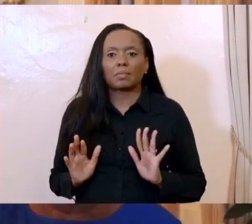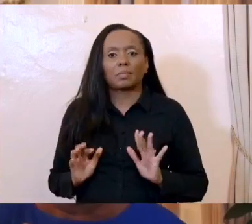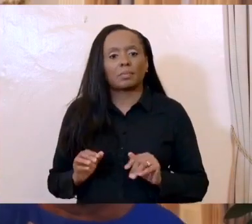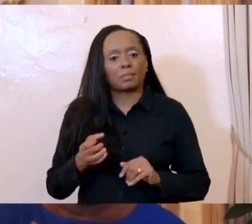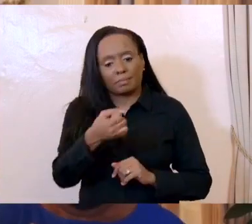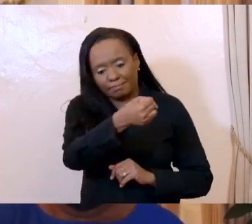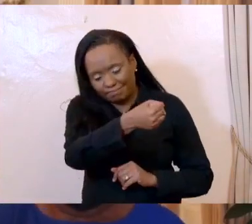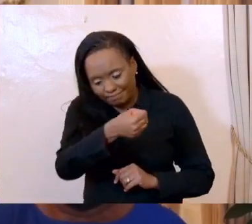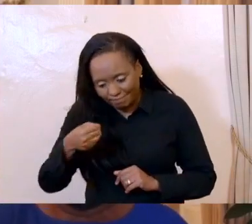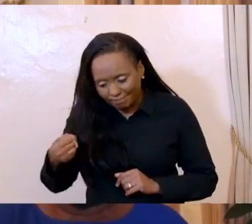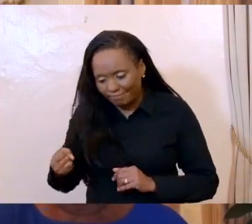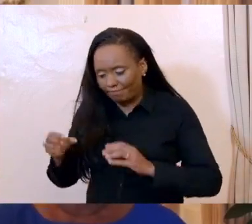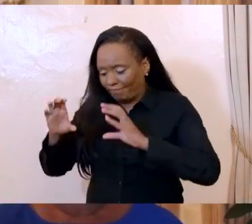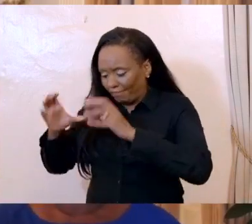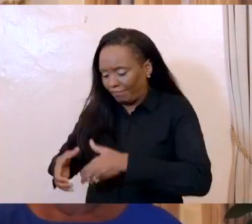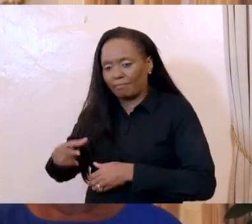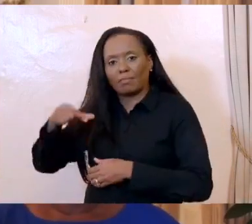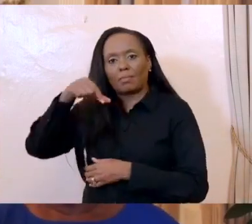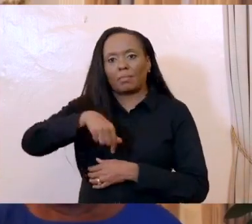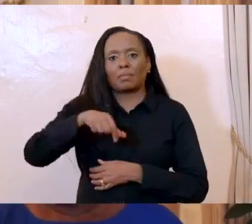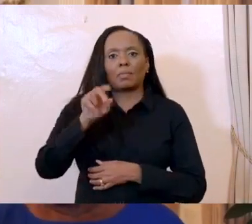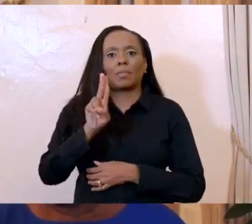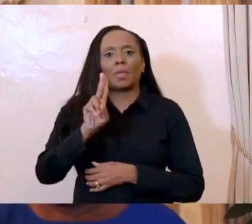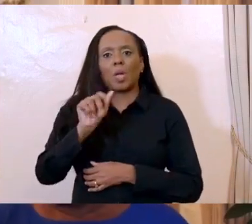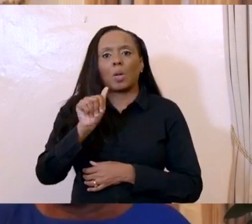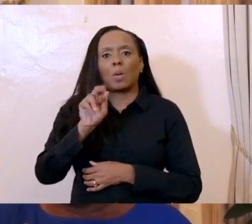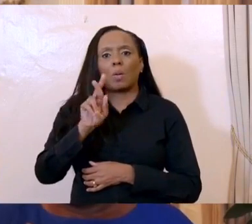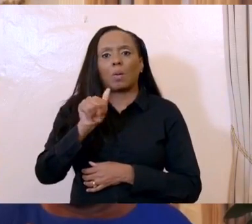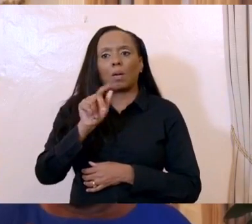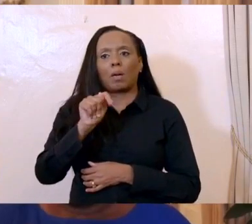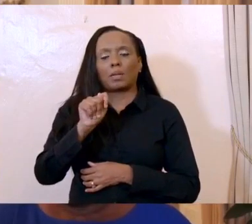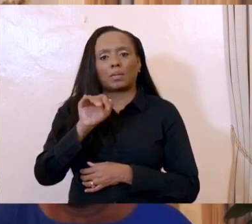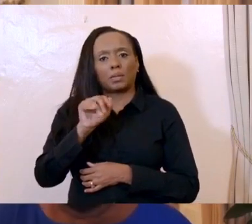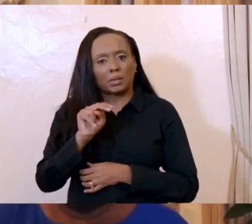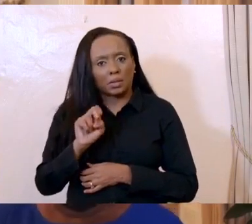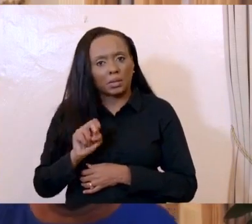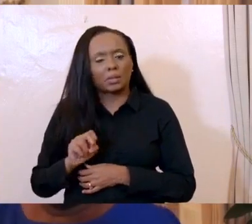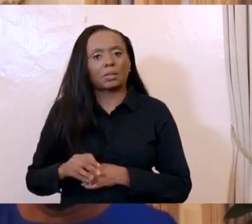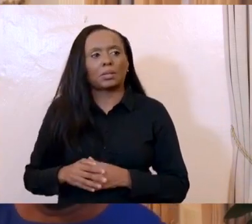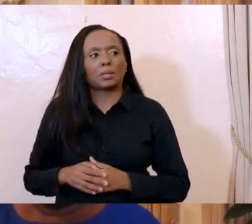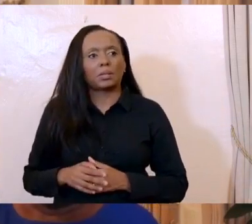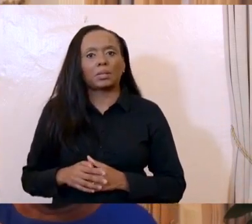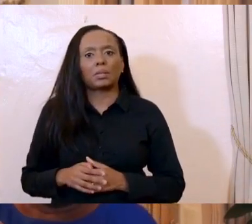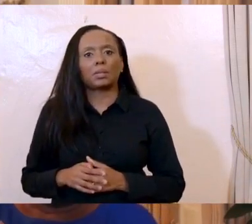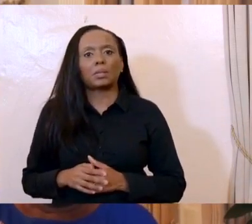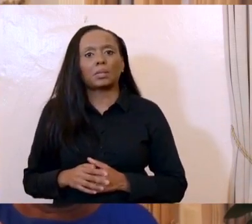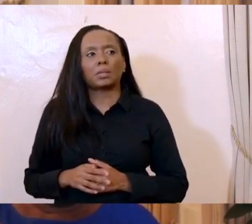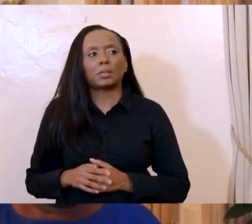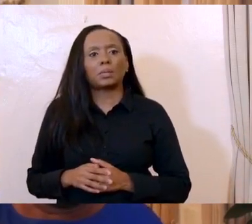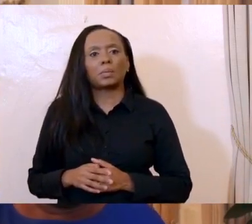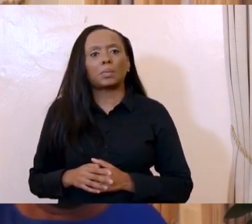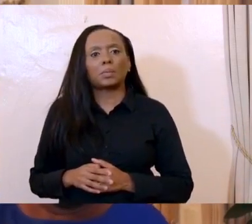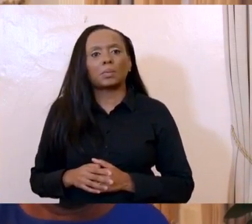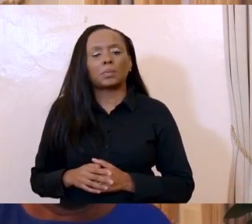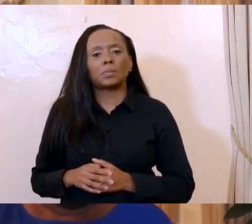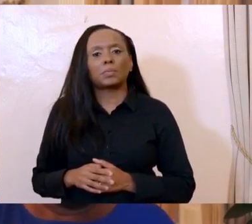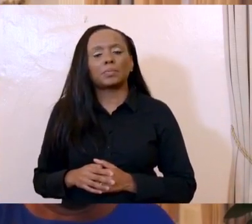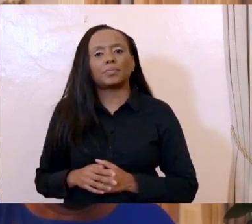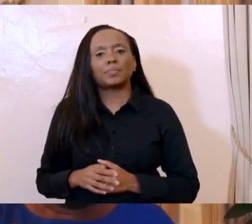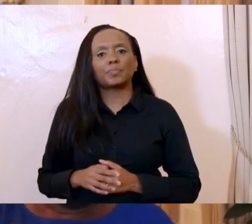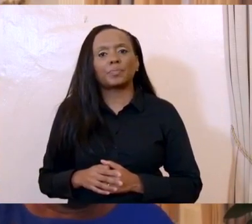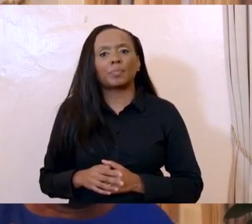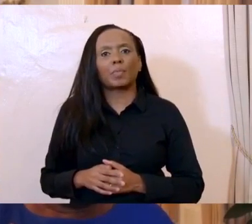quarantine any such person or case. We take particular interest, obviously, within